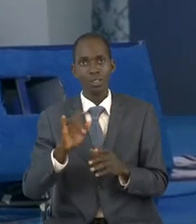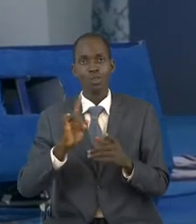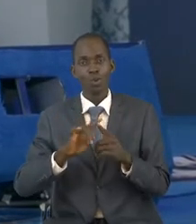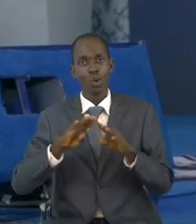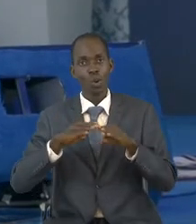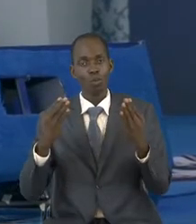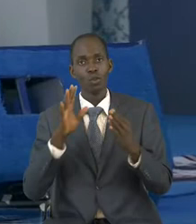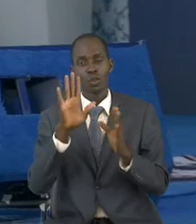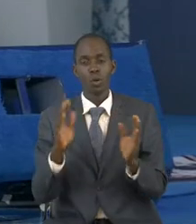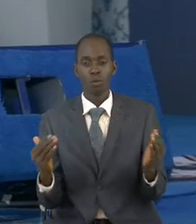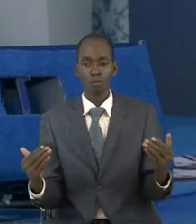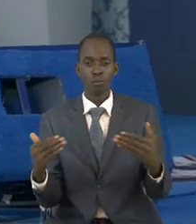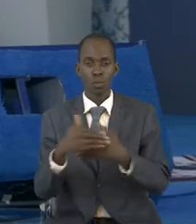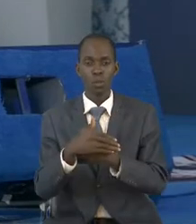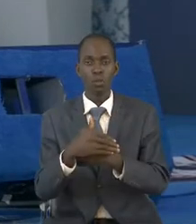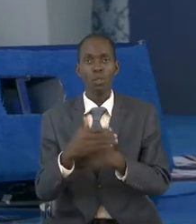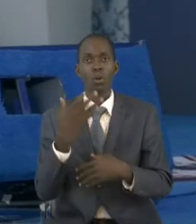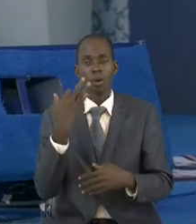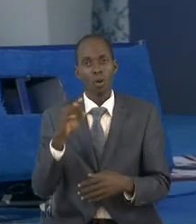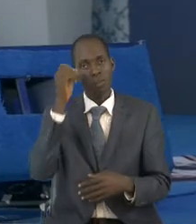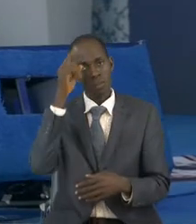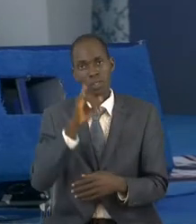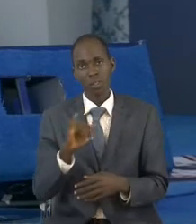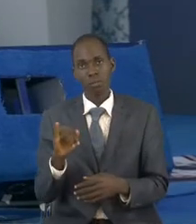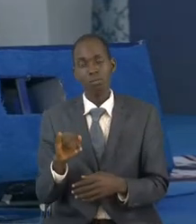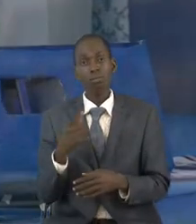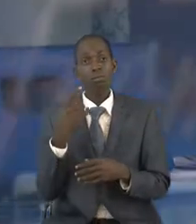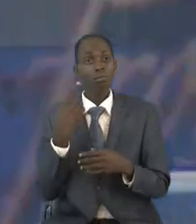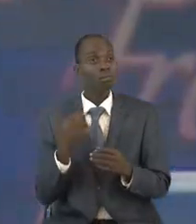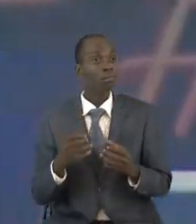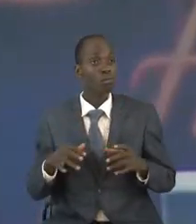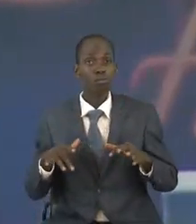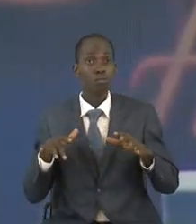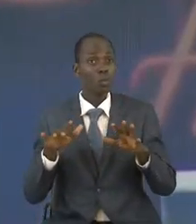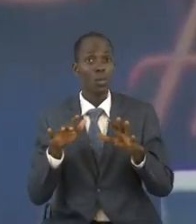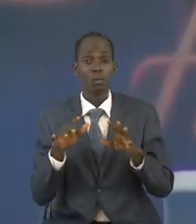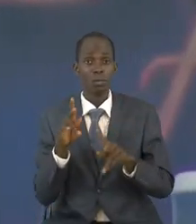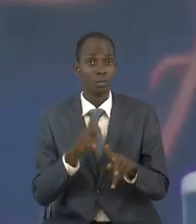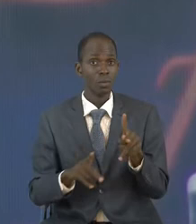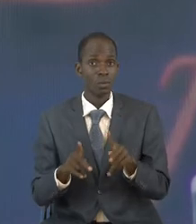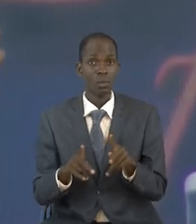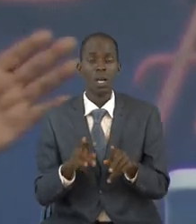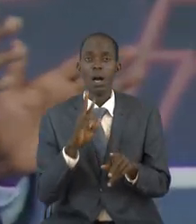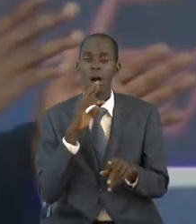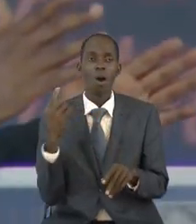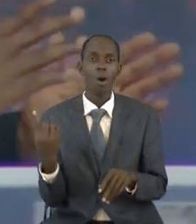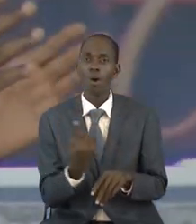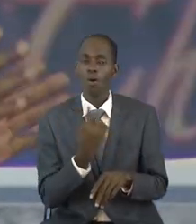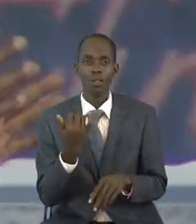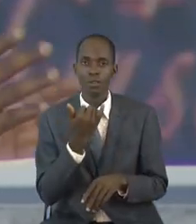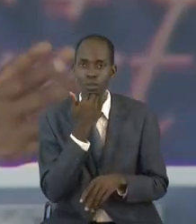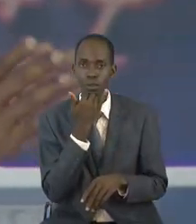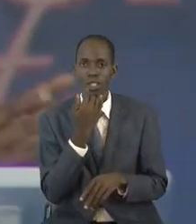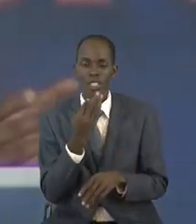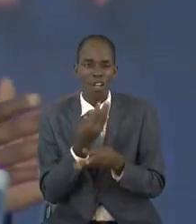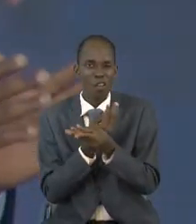of understanding. The majority are often wrong. The minority